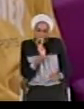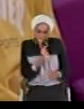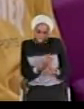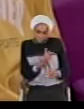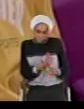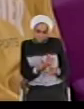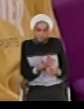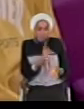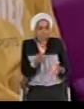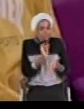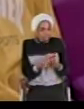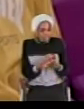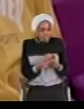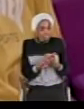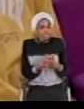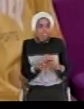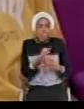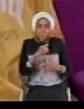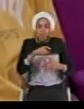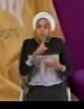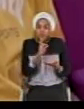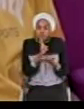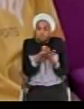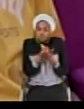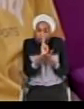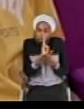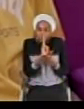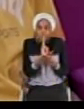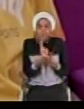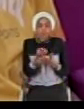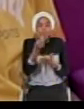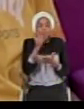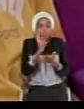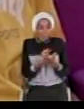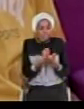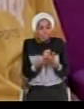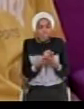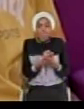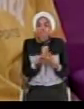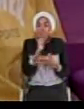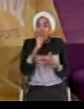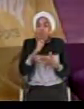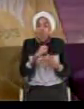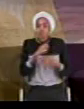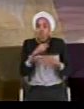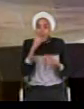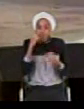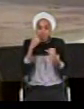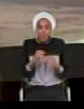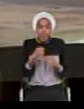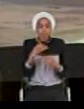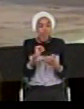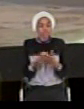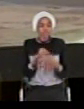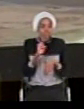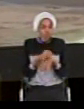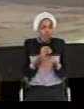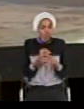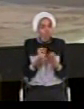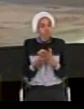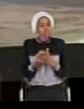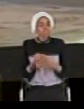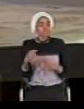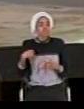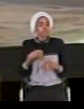Preserve the authenticity and the originality of that gospel, so that we